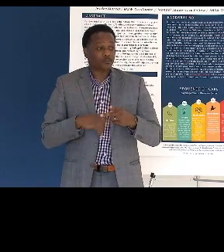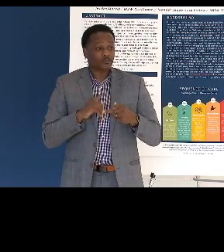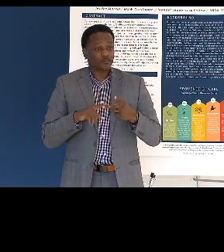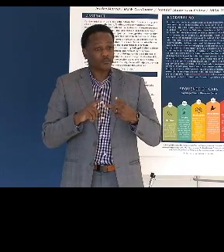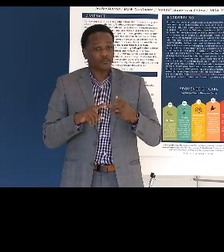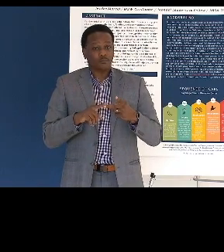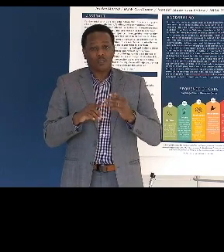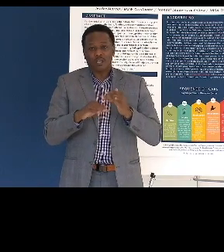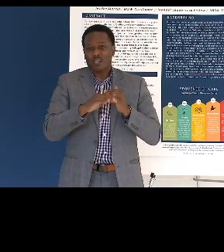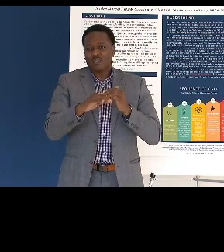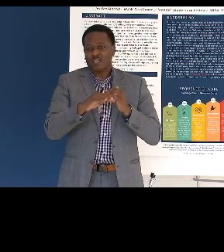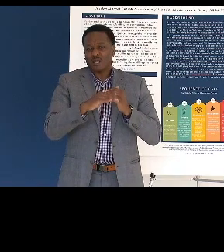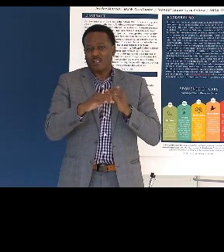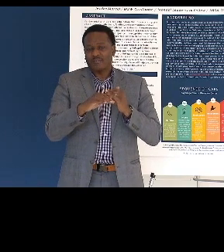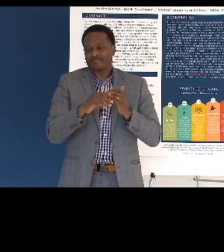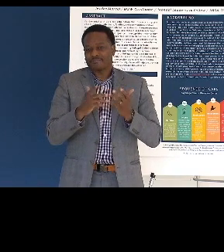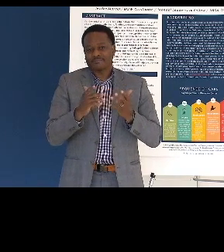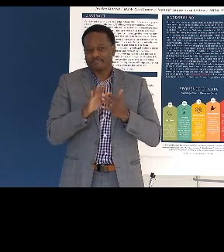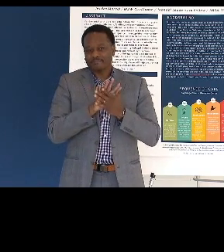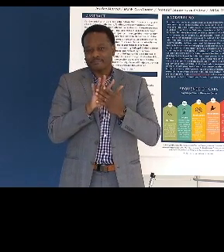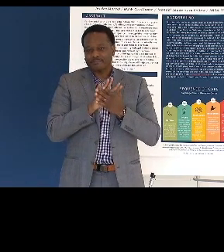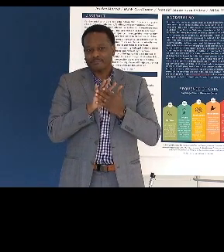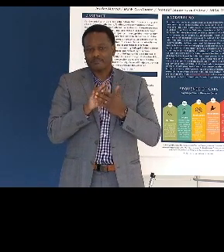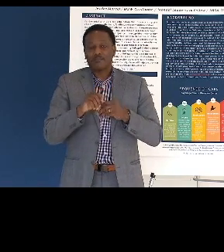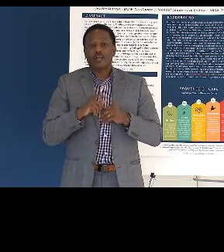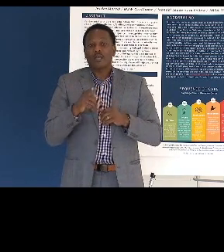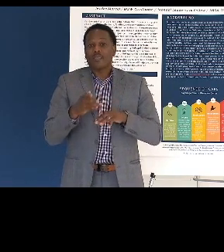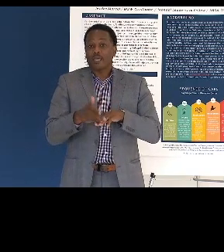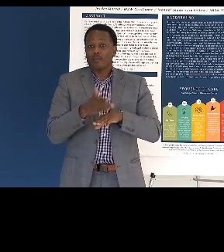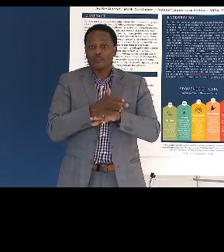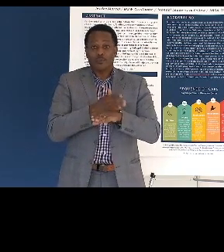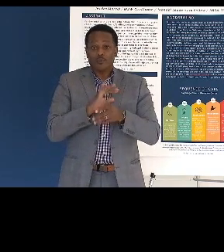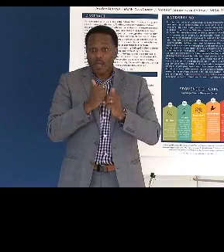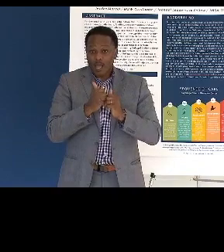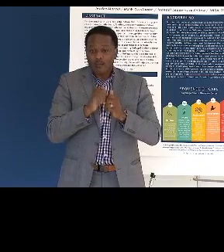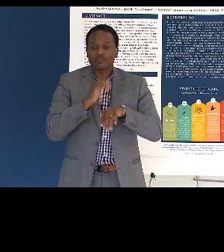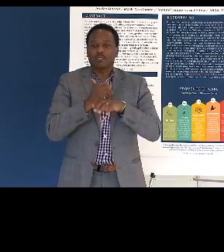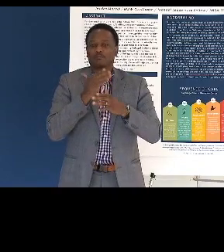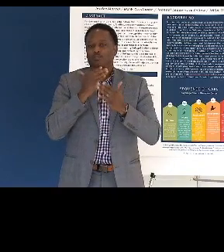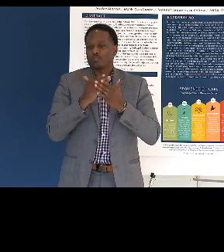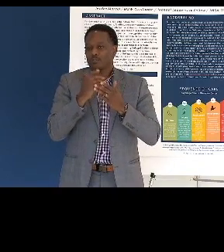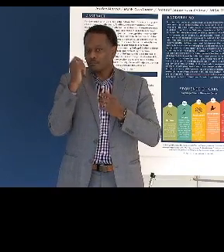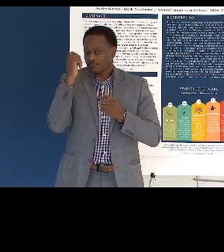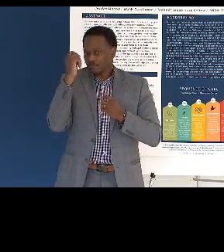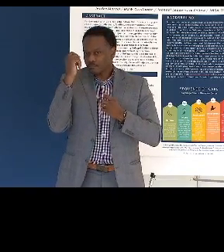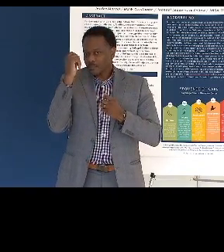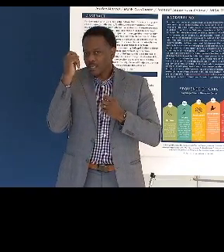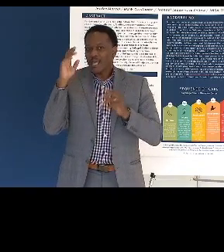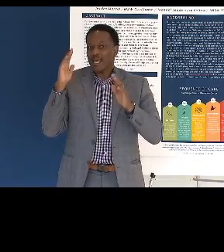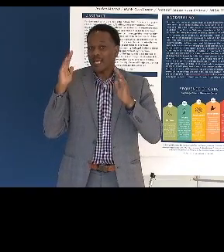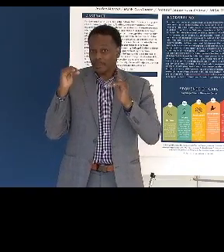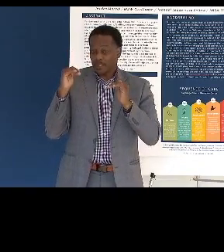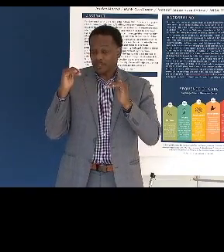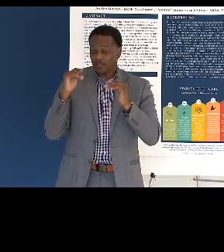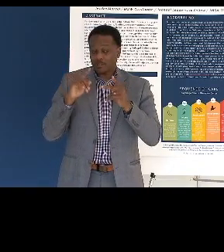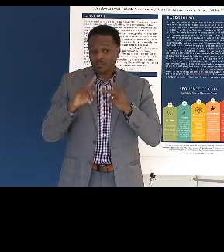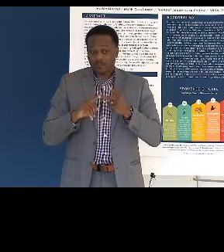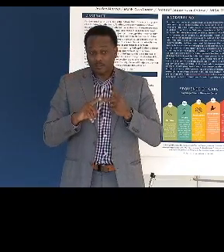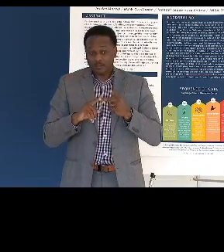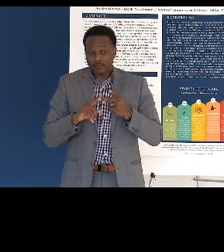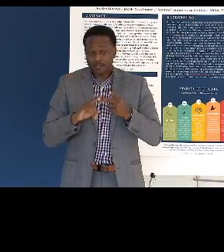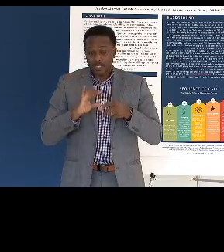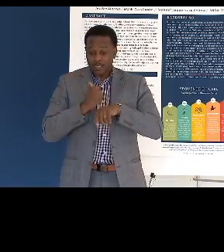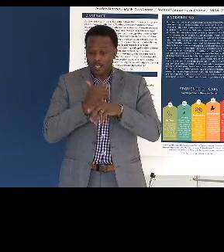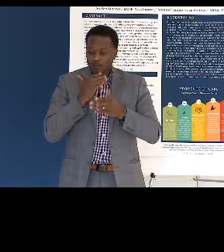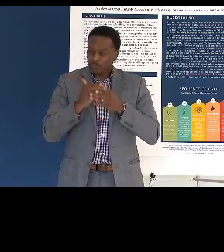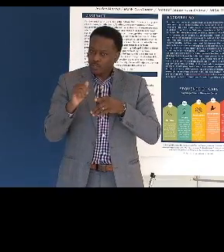mentors. Organizations can improve the commitment of mentors by setting clear expectations, providing mentors with pre-match training, and